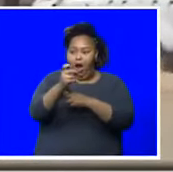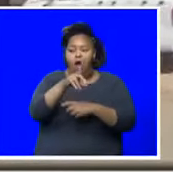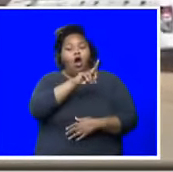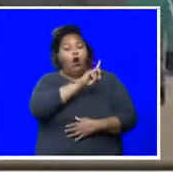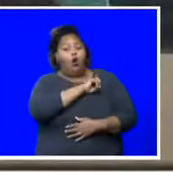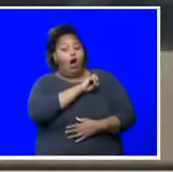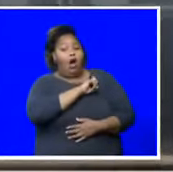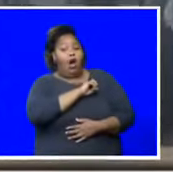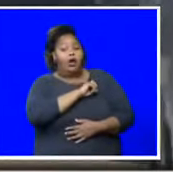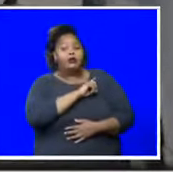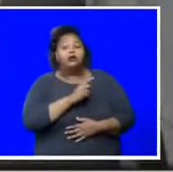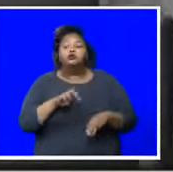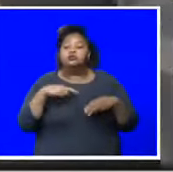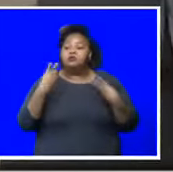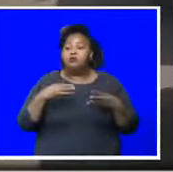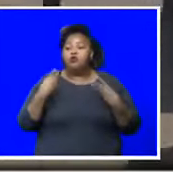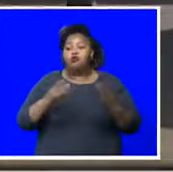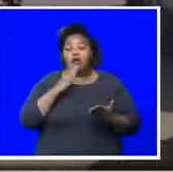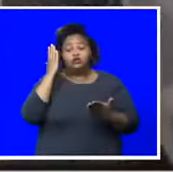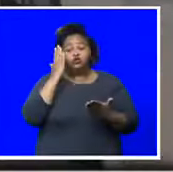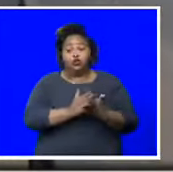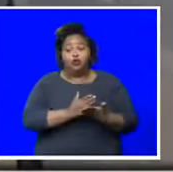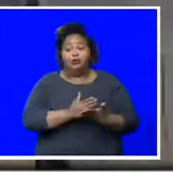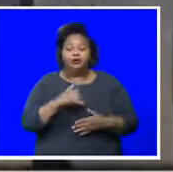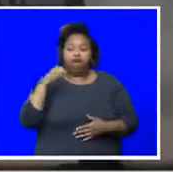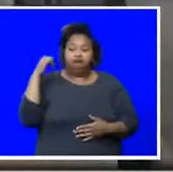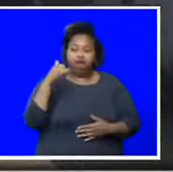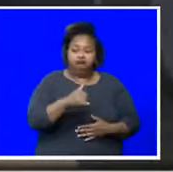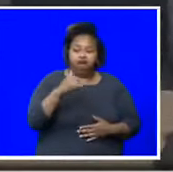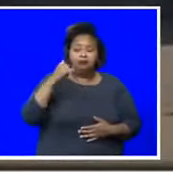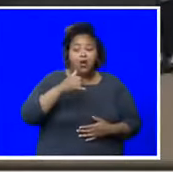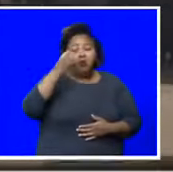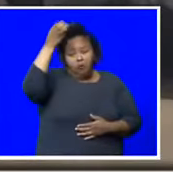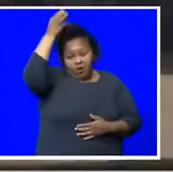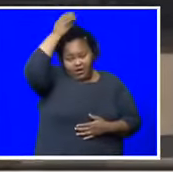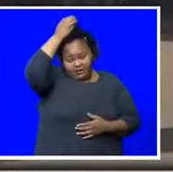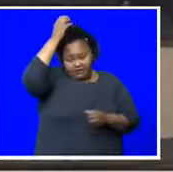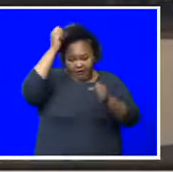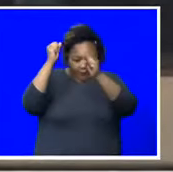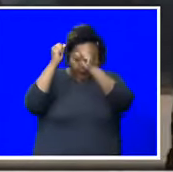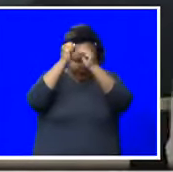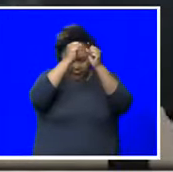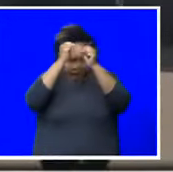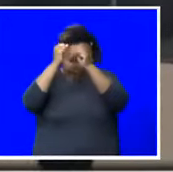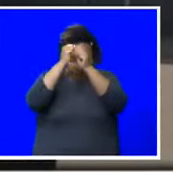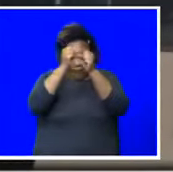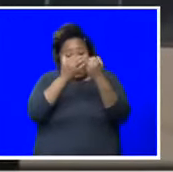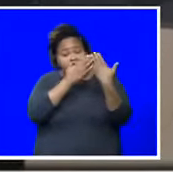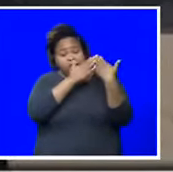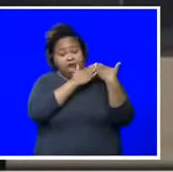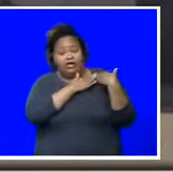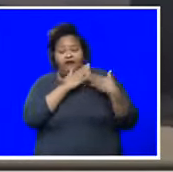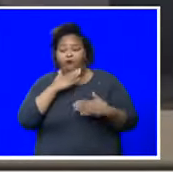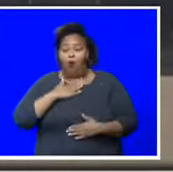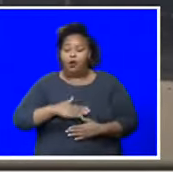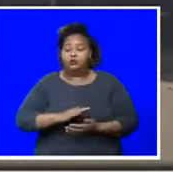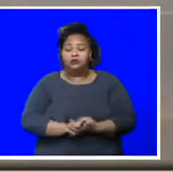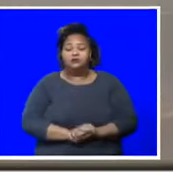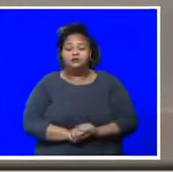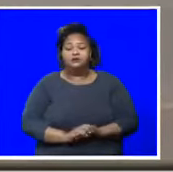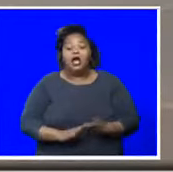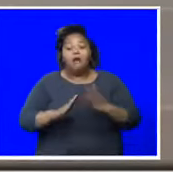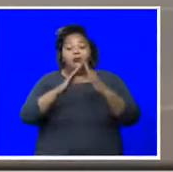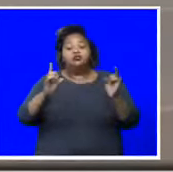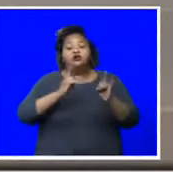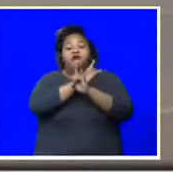kuloko lebebakwenta. Kantsi-ke bonesi nalanabo bese vele babhacile bavikela timpilo tabo. Umcondzisi wetempilo uDokotela Vusi Magagula